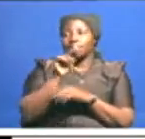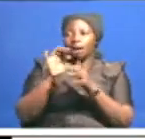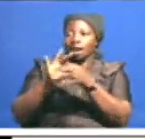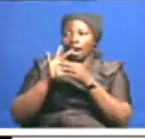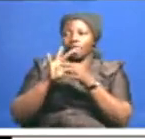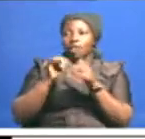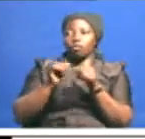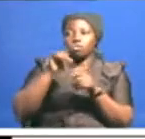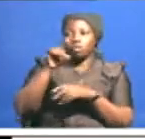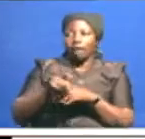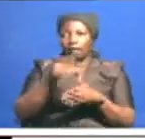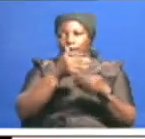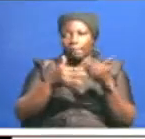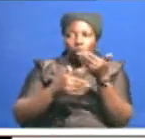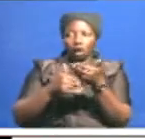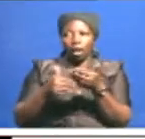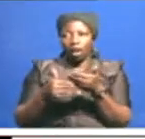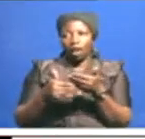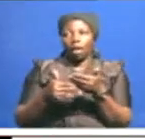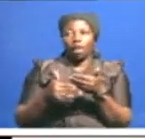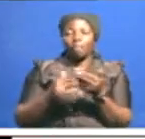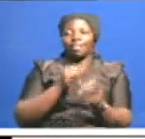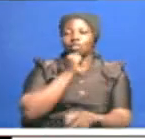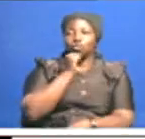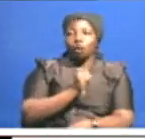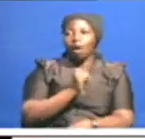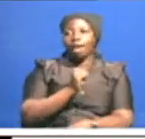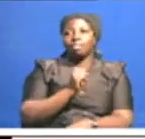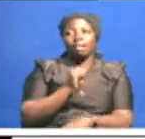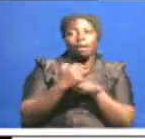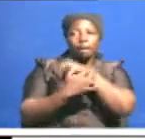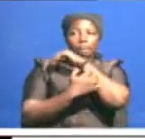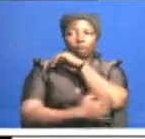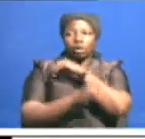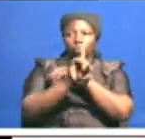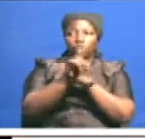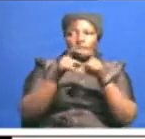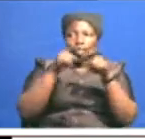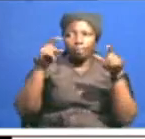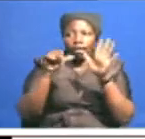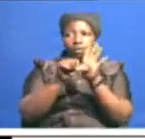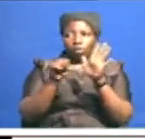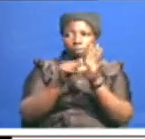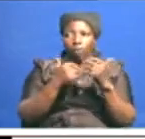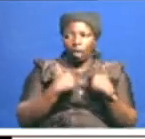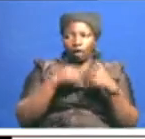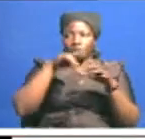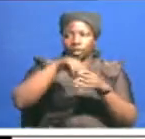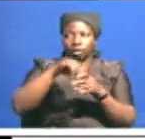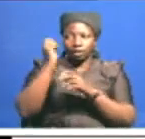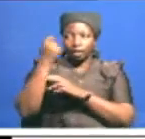must build. Old age poverty is one of the biggest problems we have in Kenya. And it